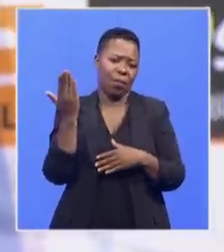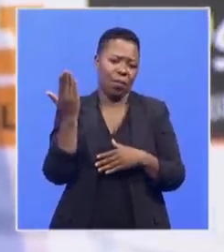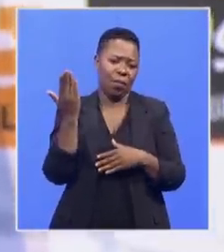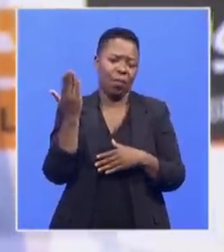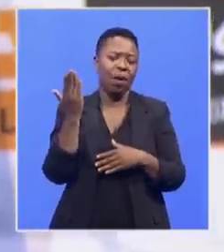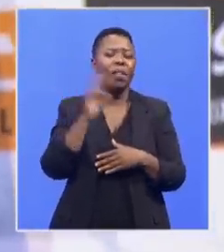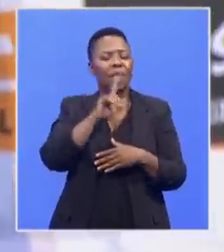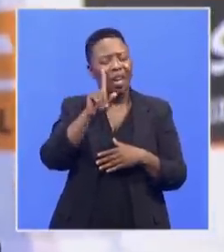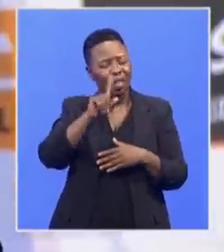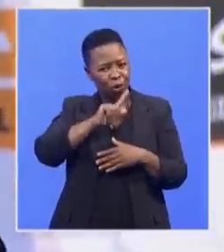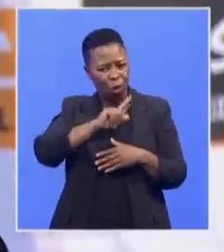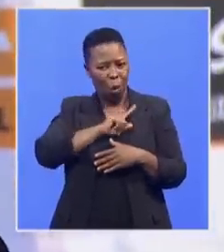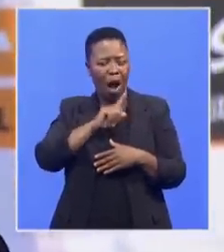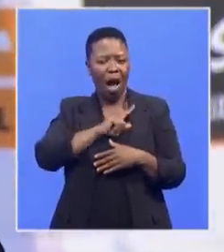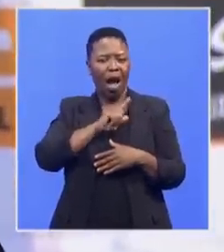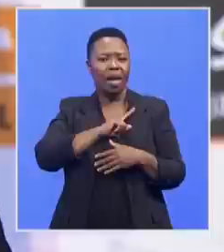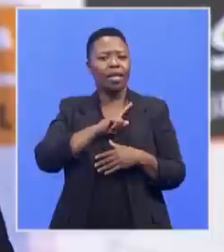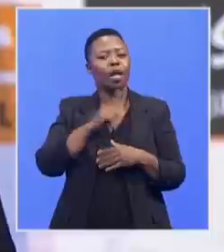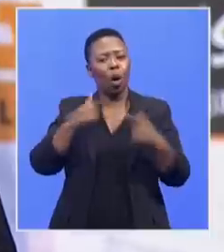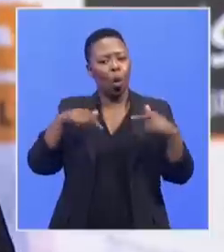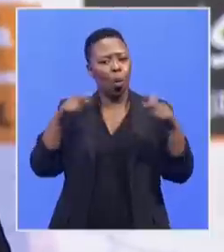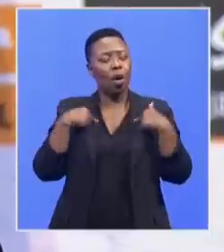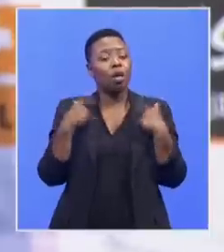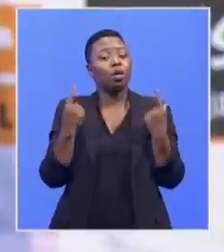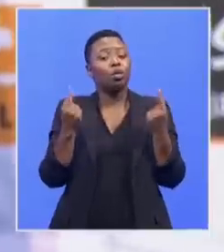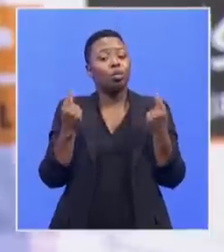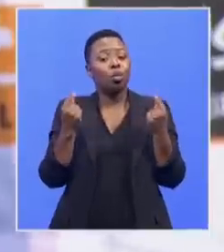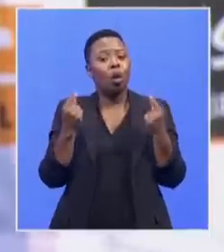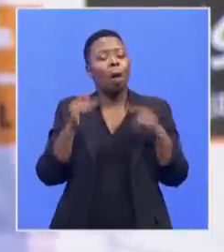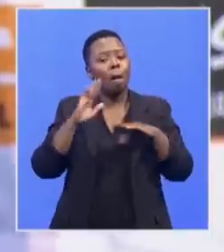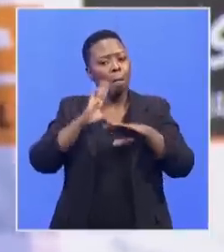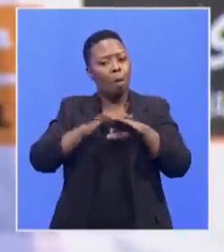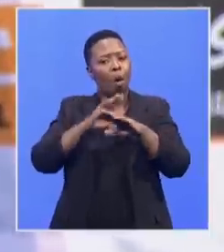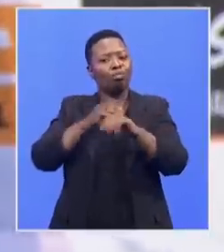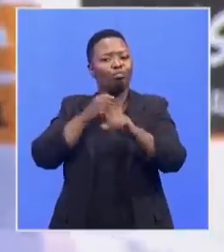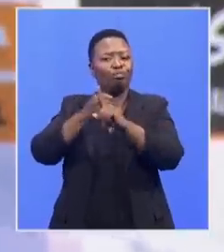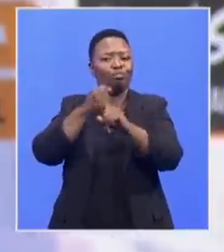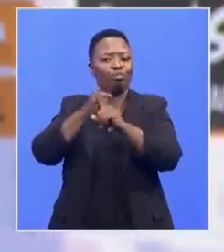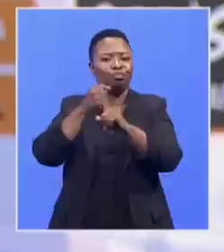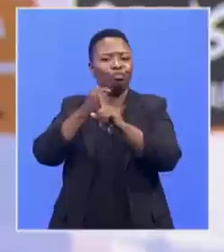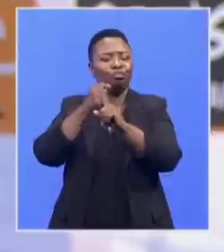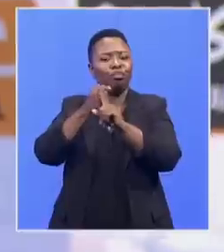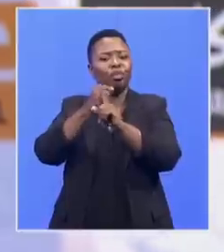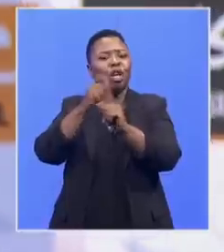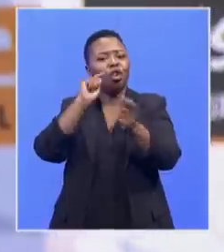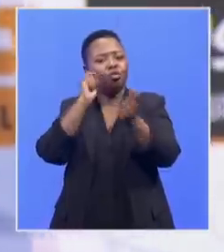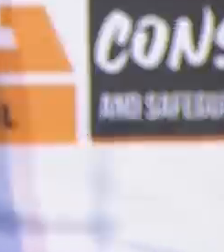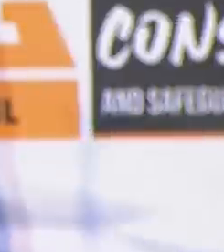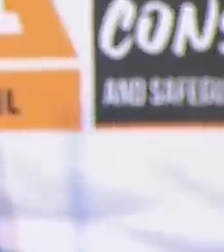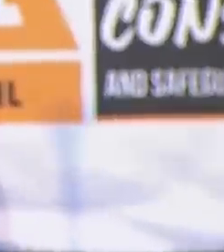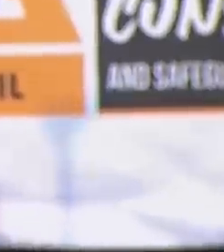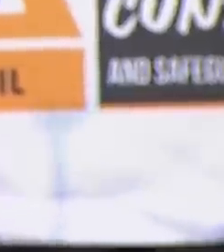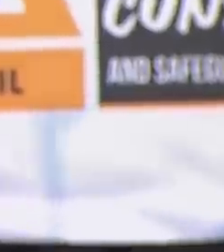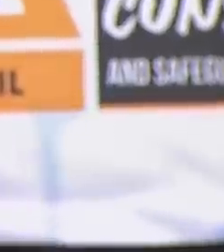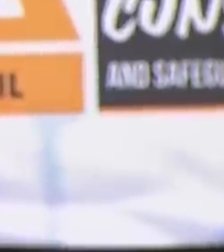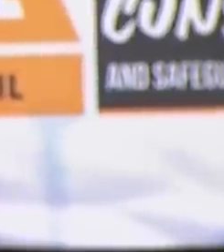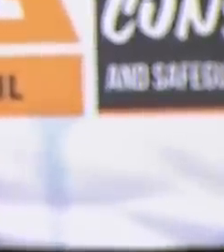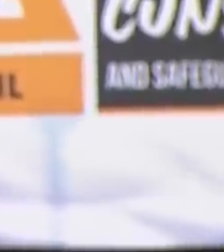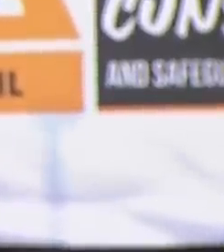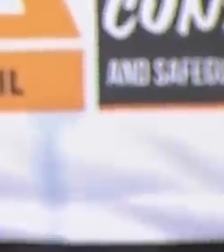pursue far-reaching reforms we are undertaking to make our economy